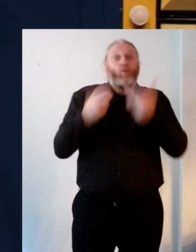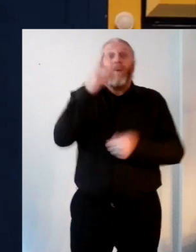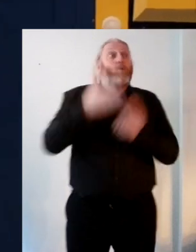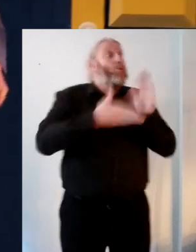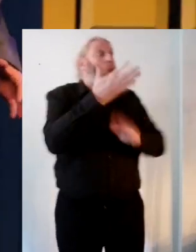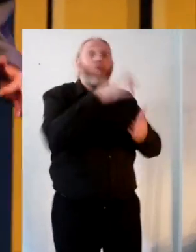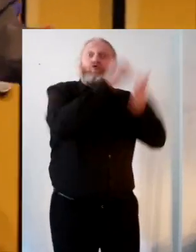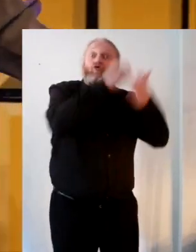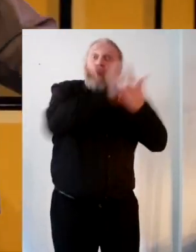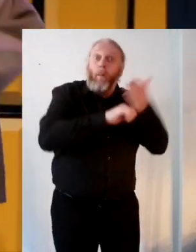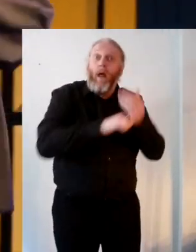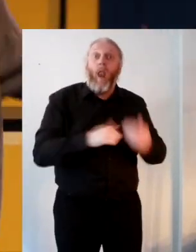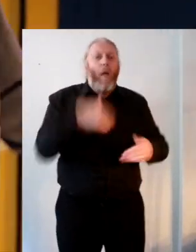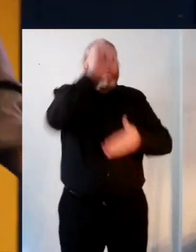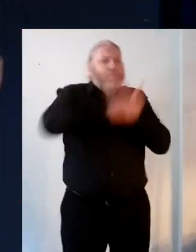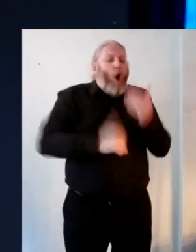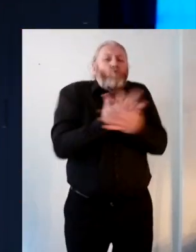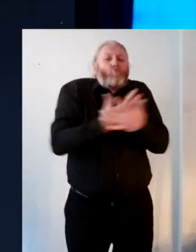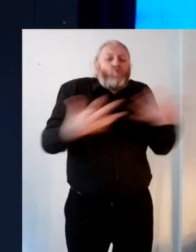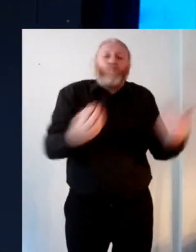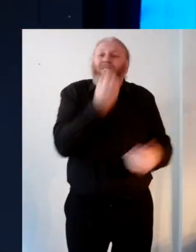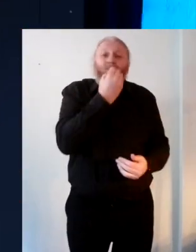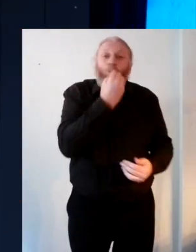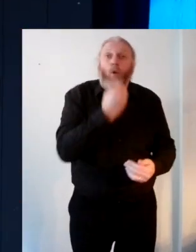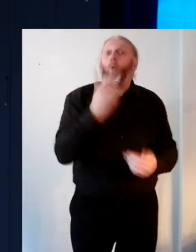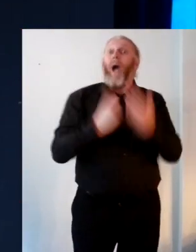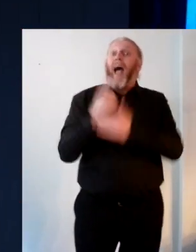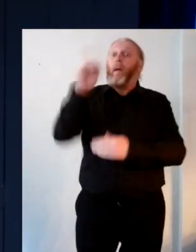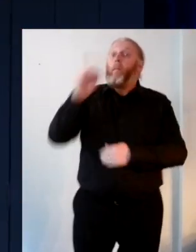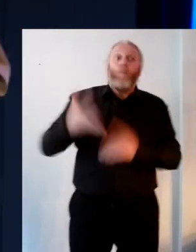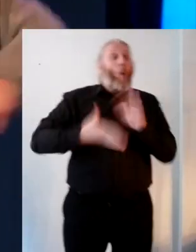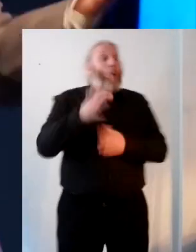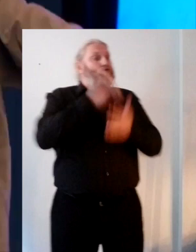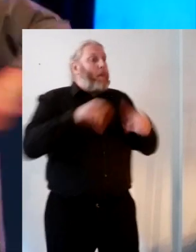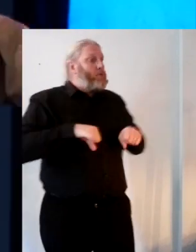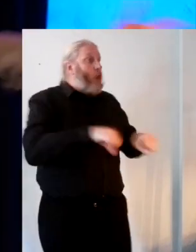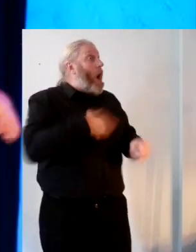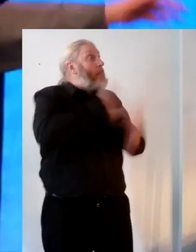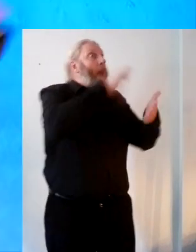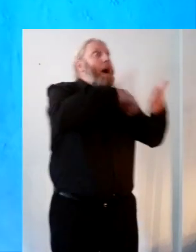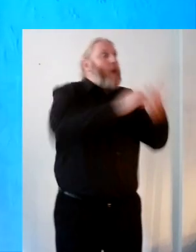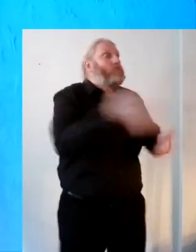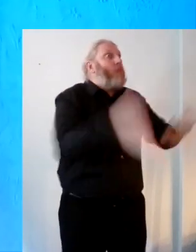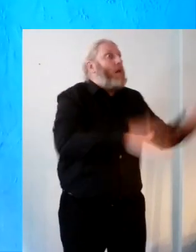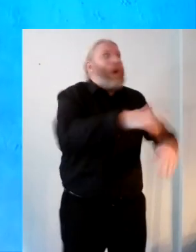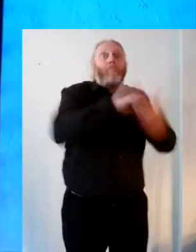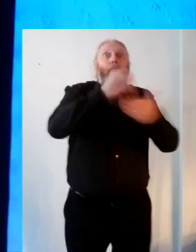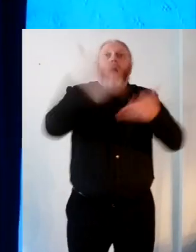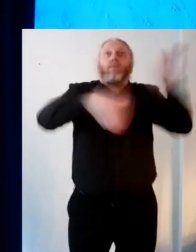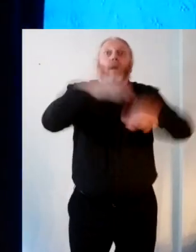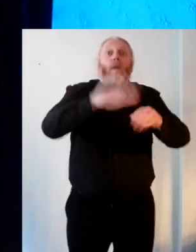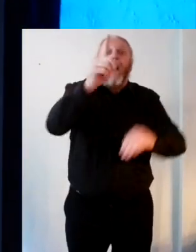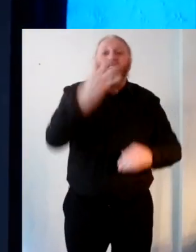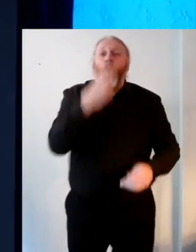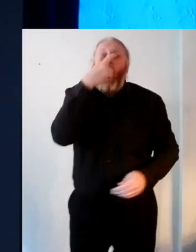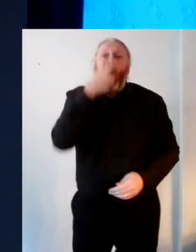supermarket, don't buy too much food, because what people are doing, they go to the supermarket and they go, yeah, I'll buy this, I'll buy that, I'll buy that. Meanwhile, little